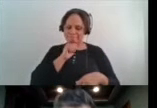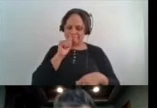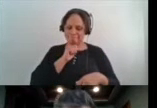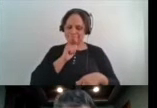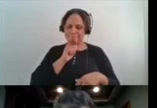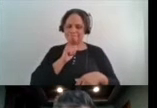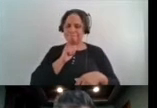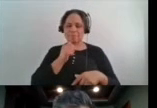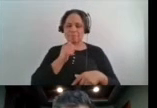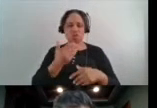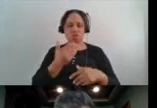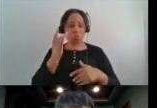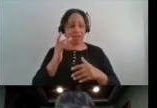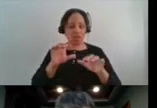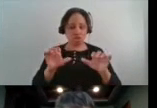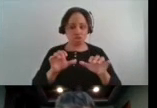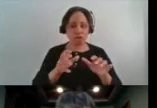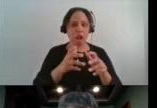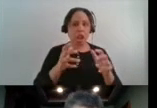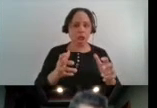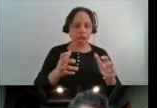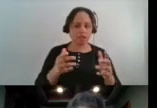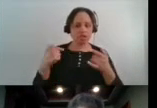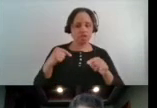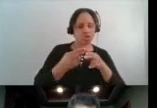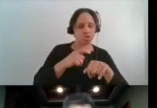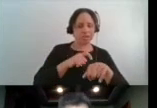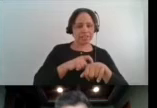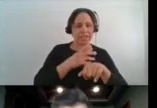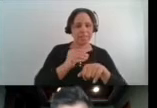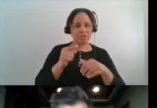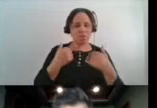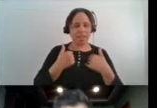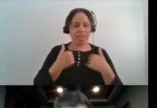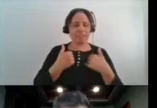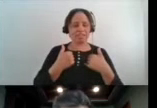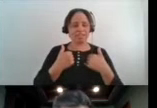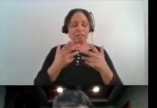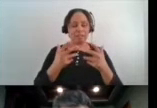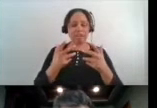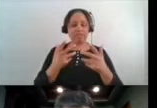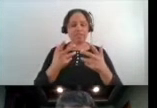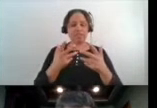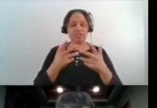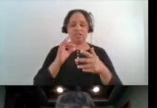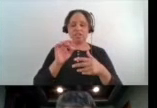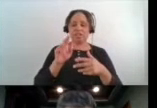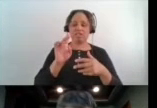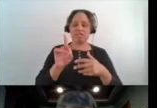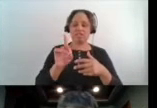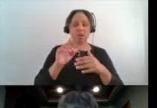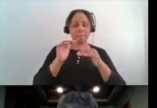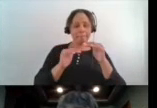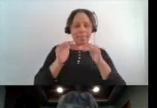doing a whole lot in a short period of time, and you have a lot of fluctuations of fluid balance and electrolyte balance that's